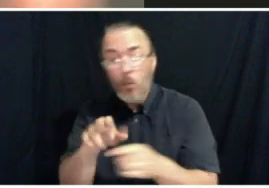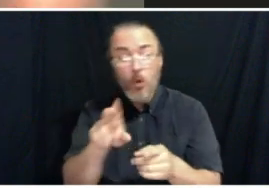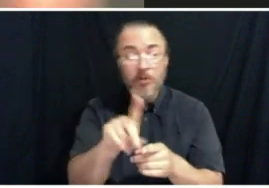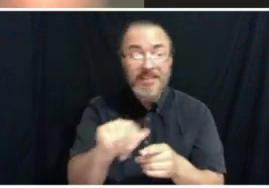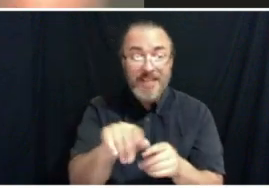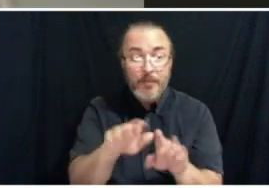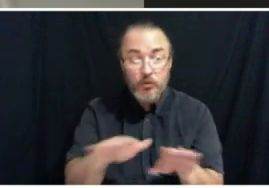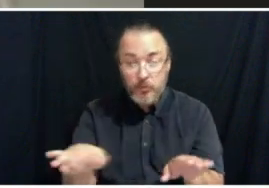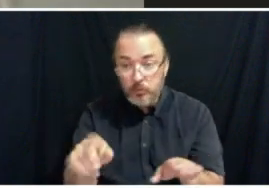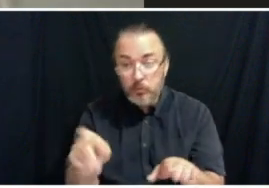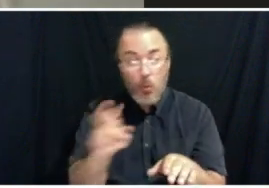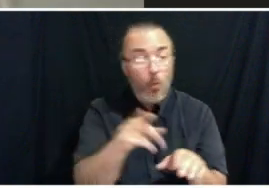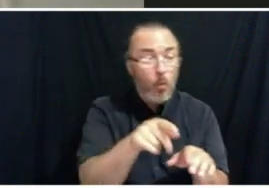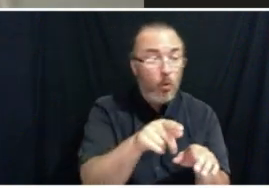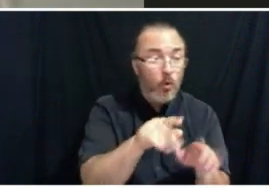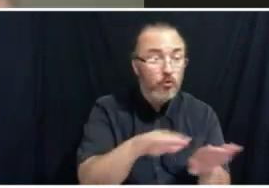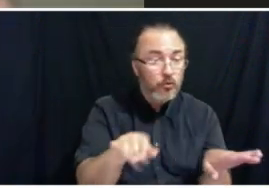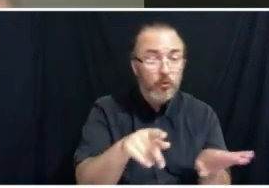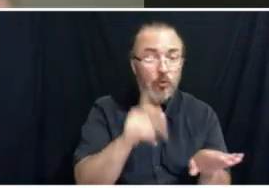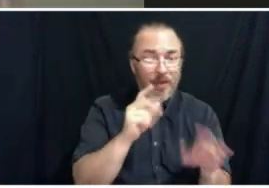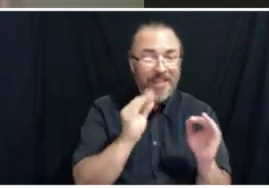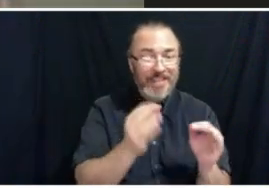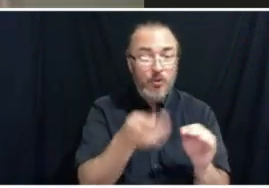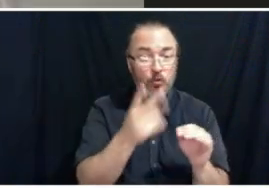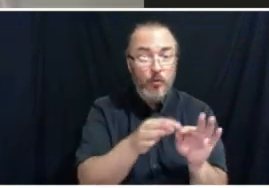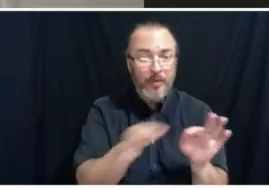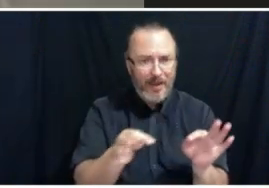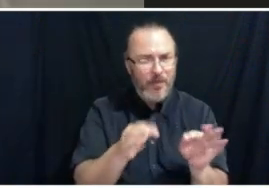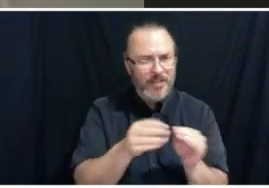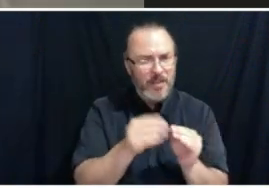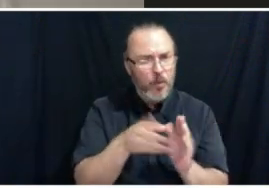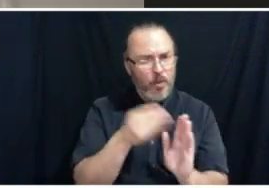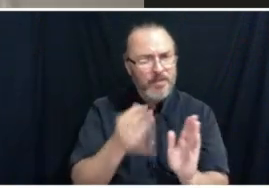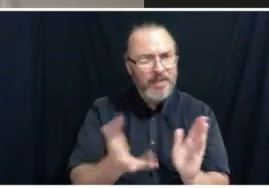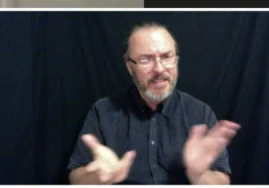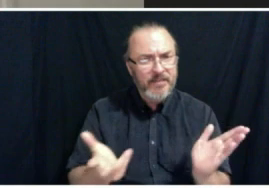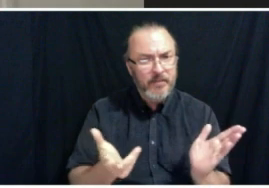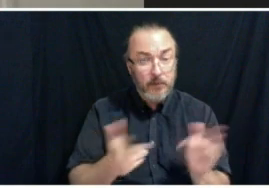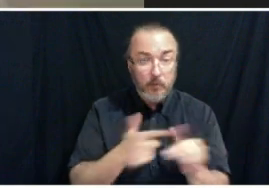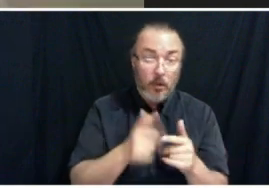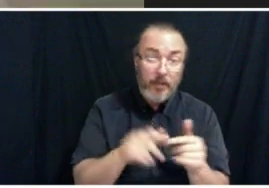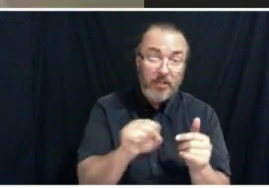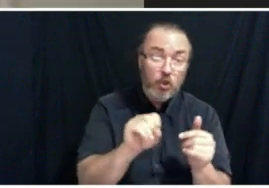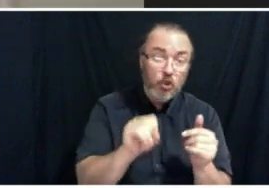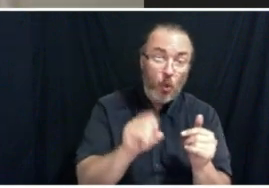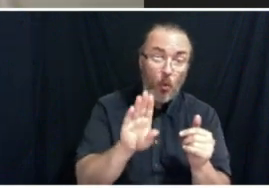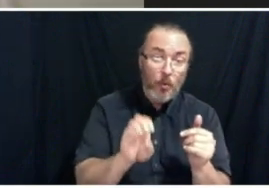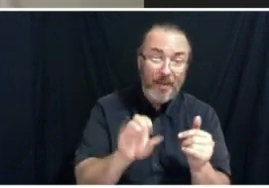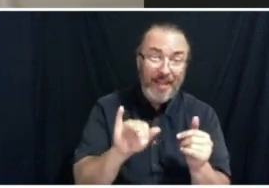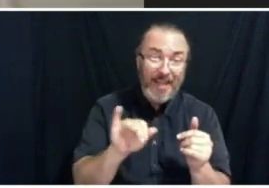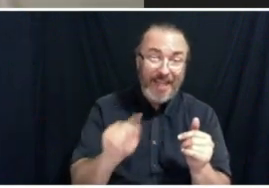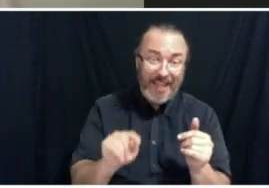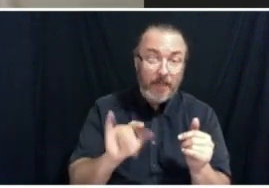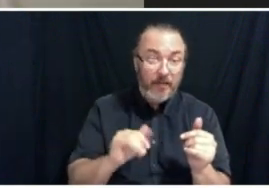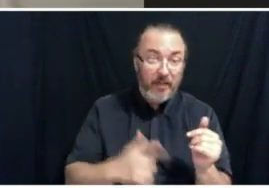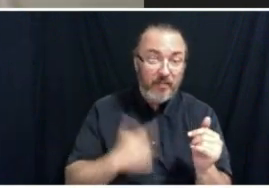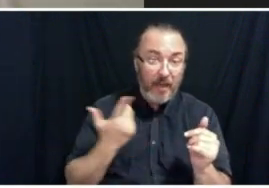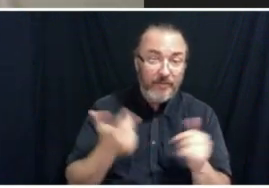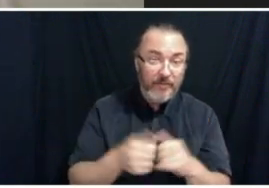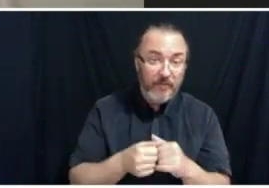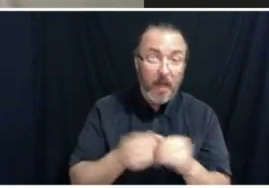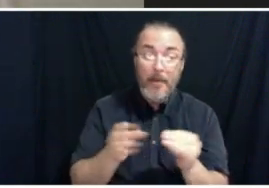need to teach in two languages, it's more expensive. Well, so be it. That's life, right? It will be more expensive for certain